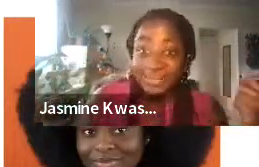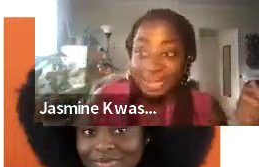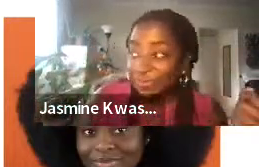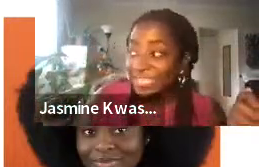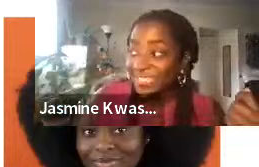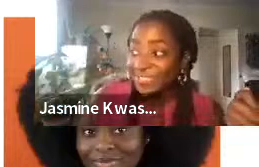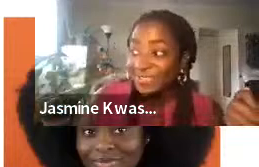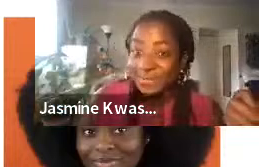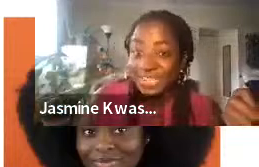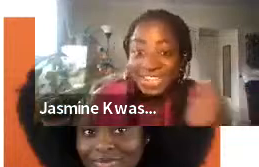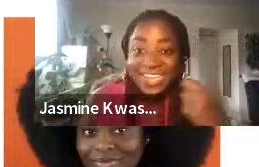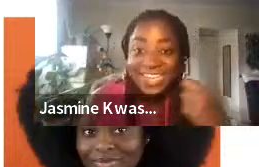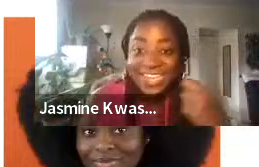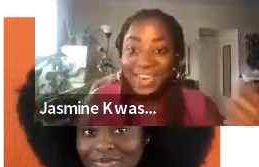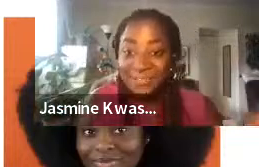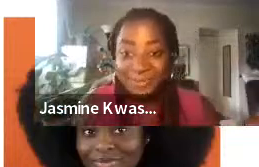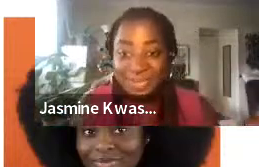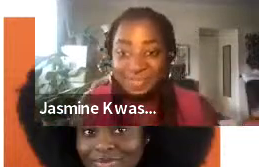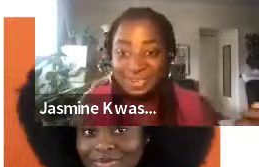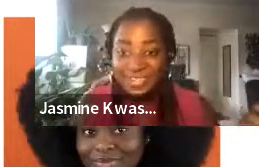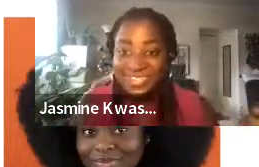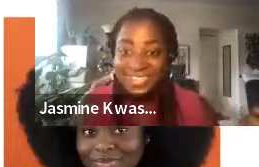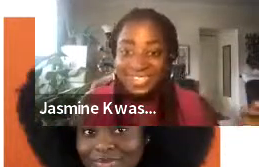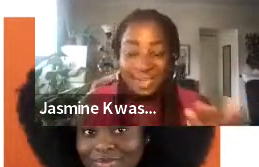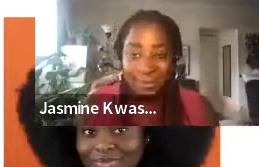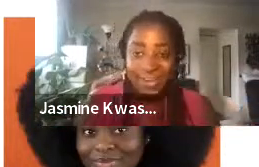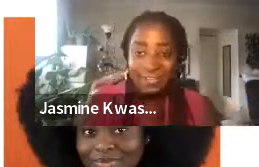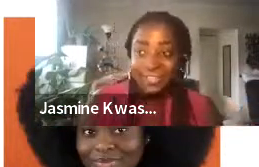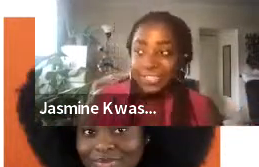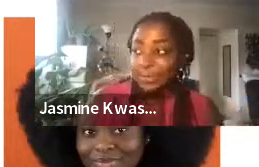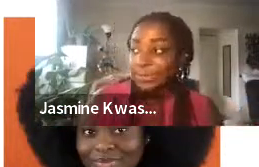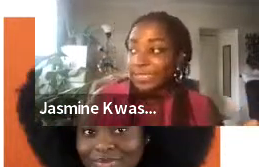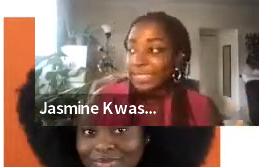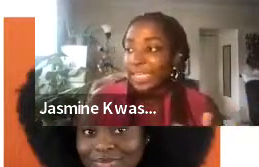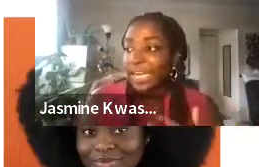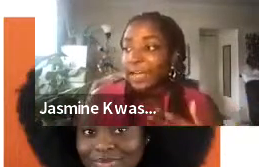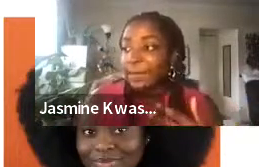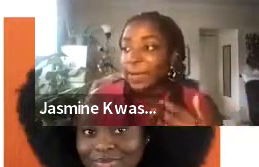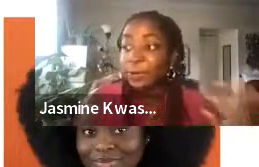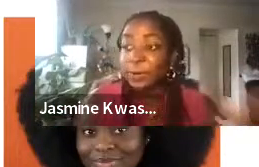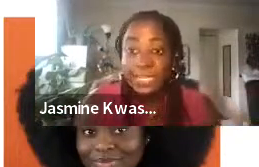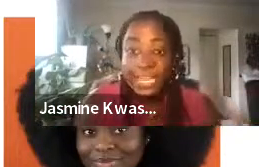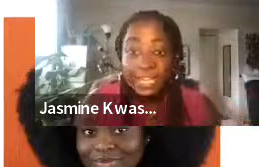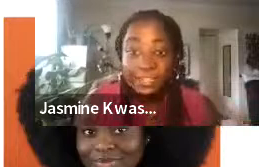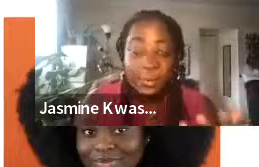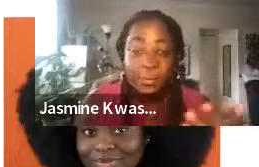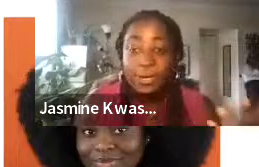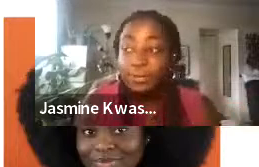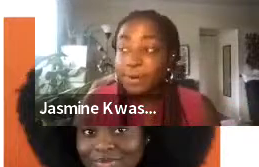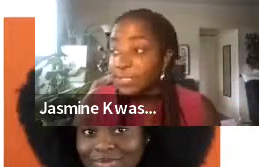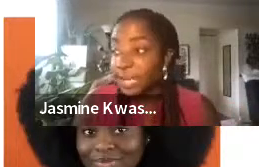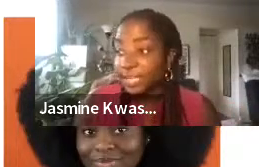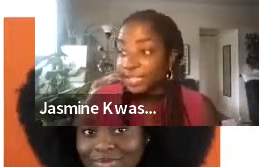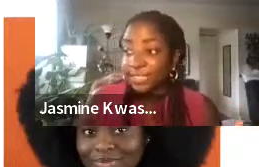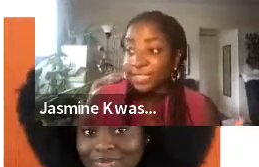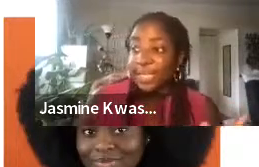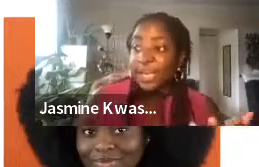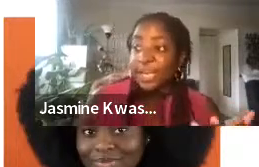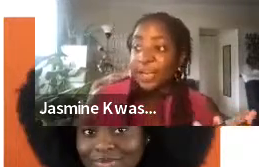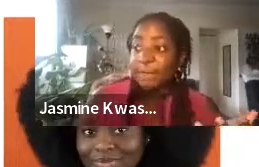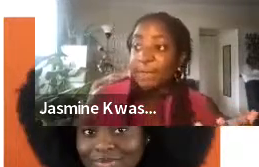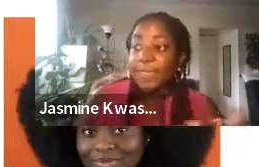wig and it has metal pieces or something, that won't be able to go into the MRI, for example. Acrylic nails won't work on pulse